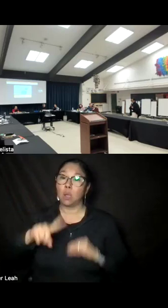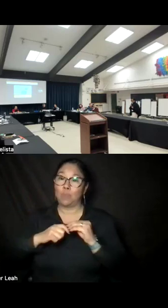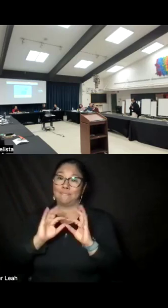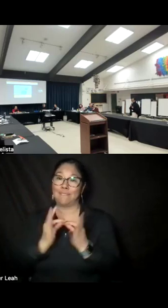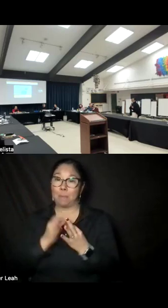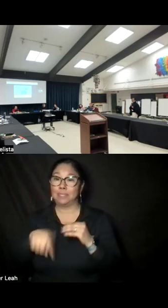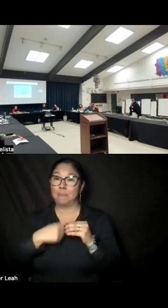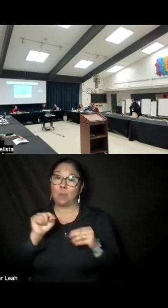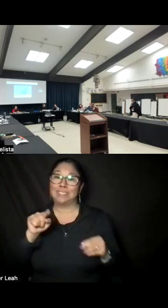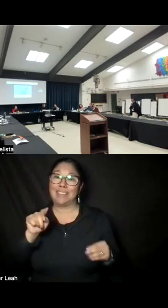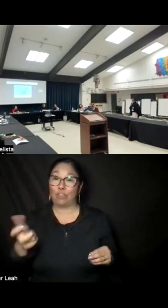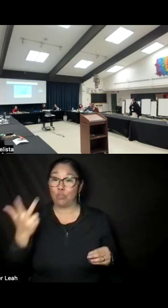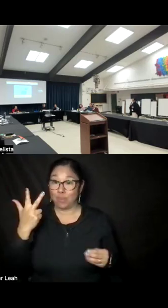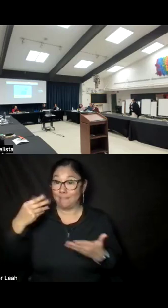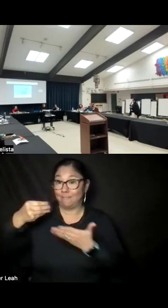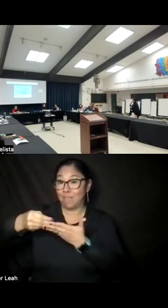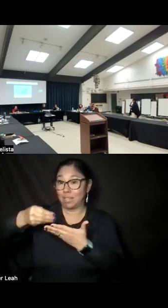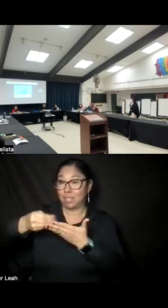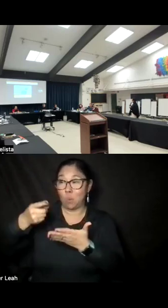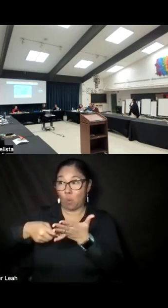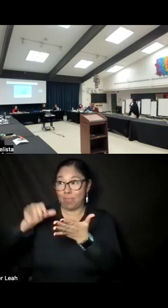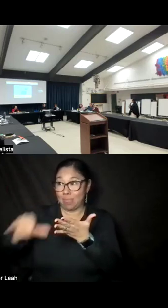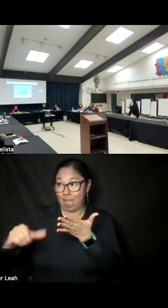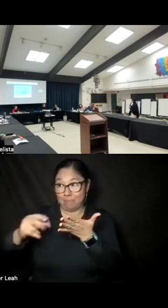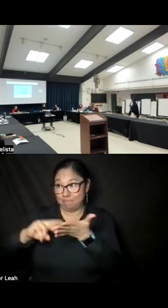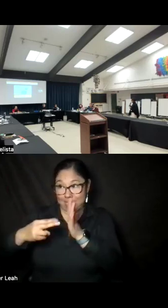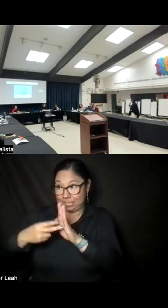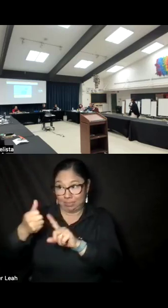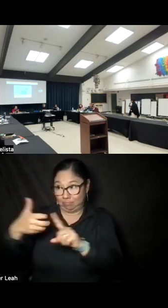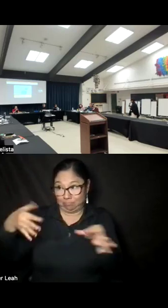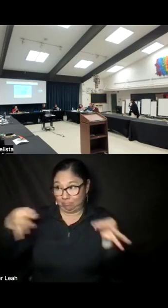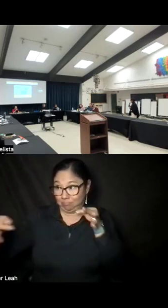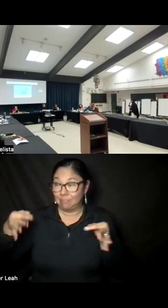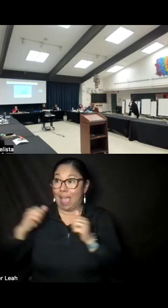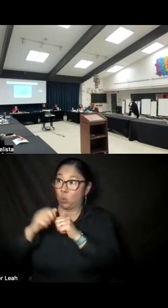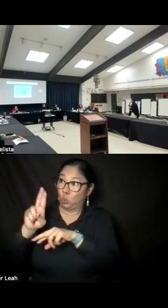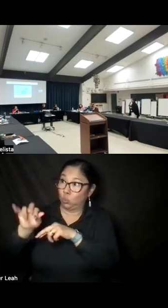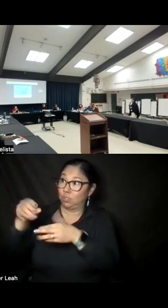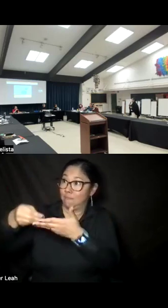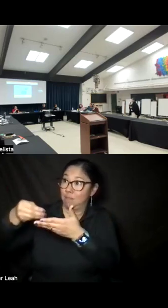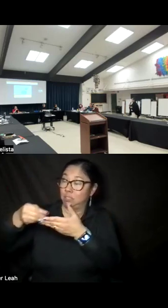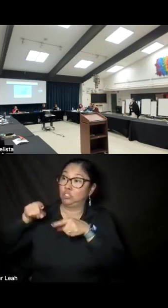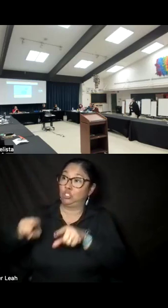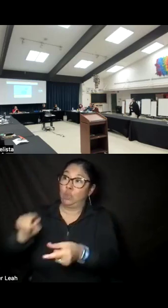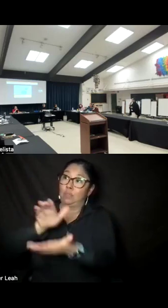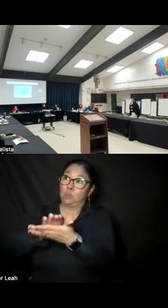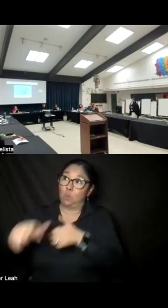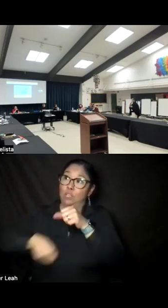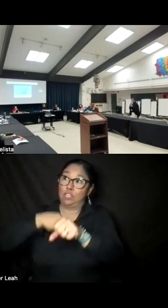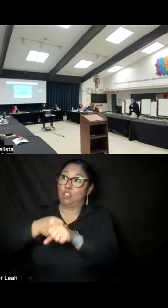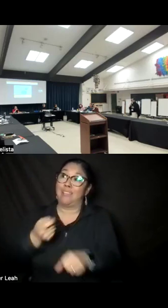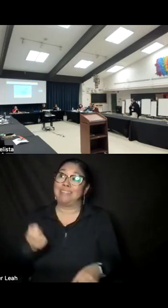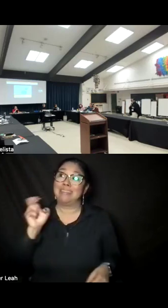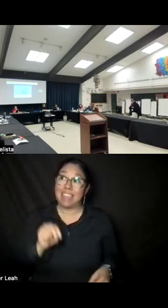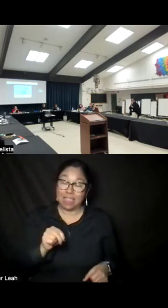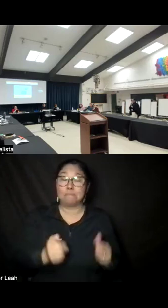III funding, what that is, and also how those funds are used this school year. And then the